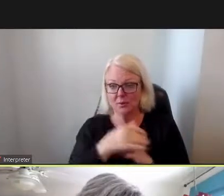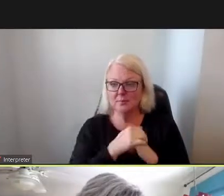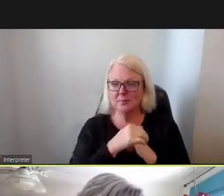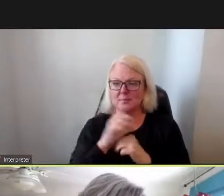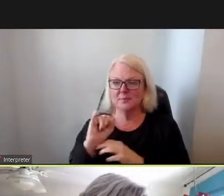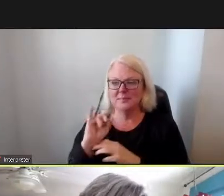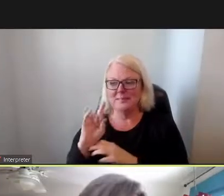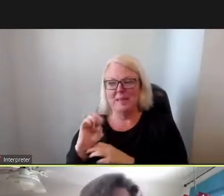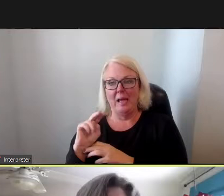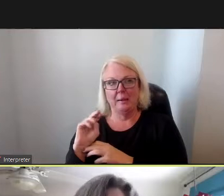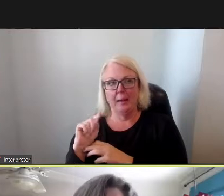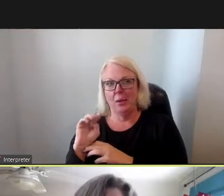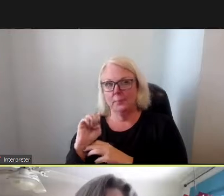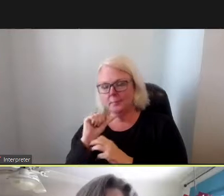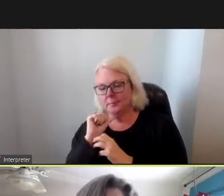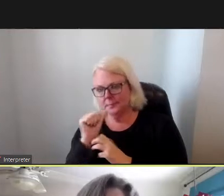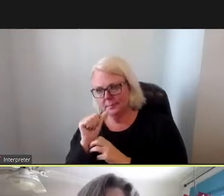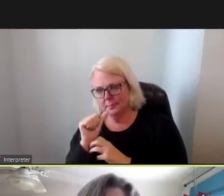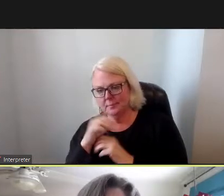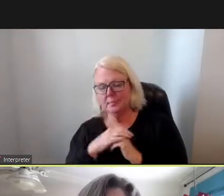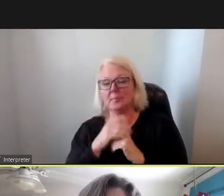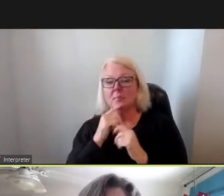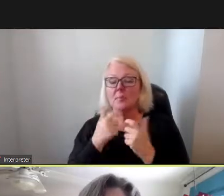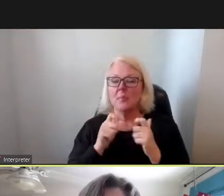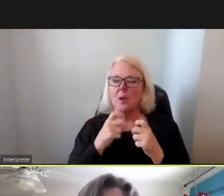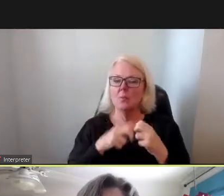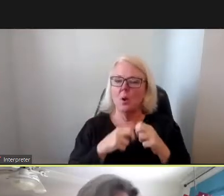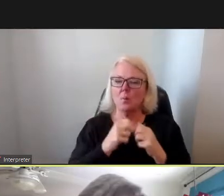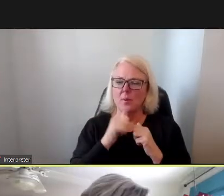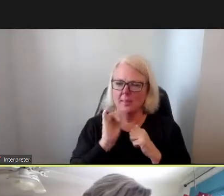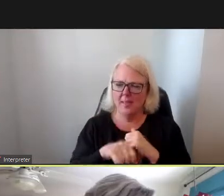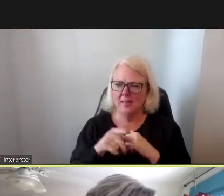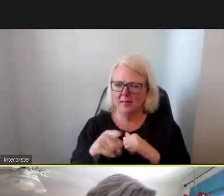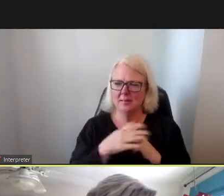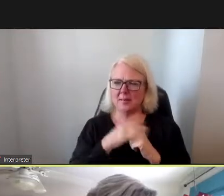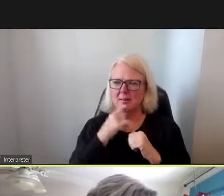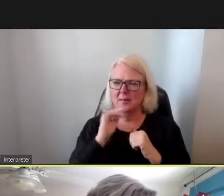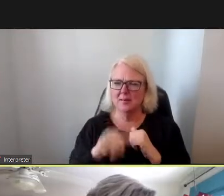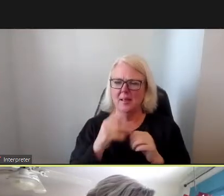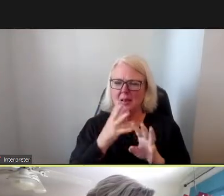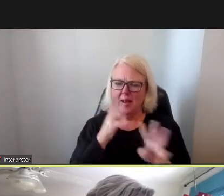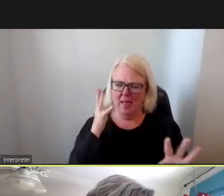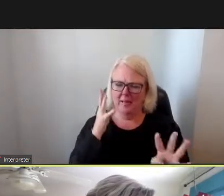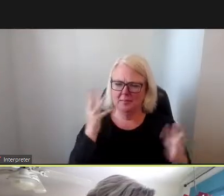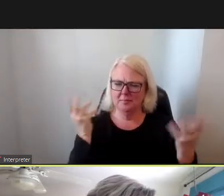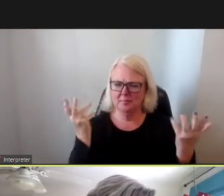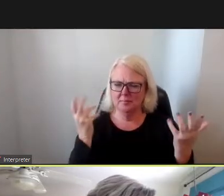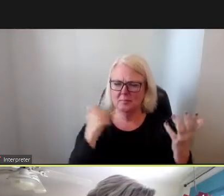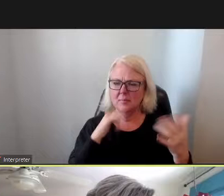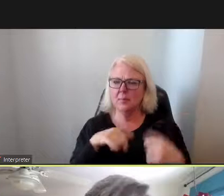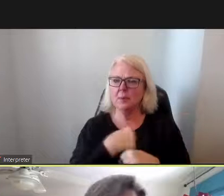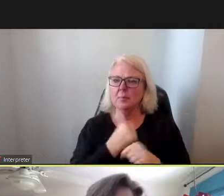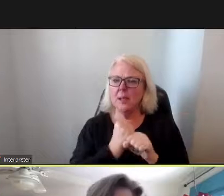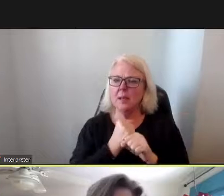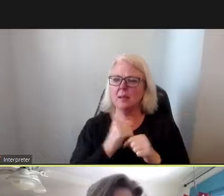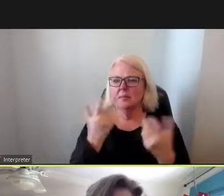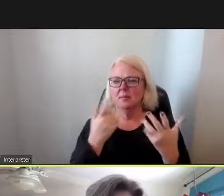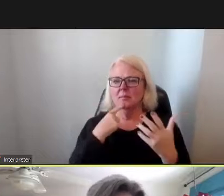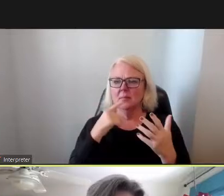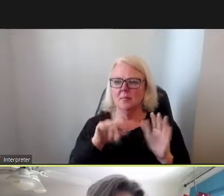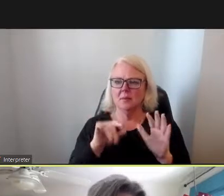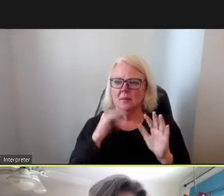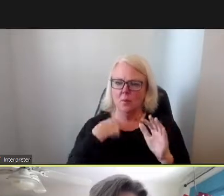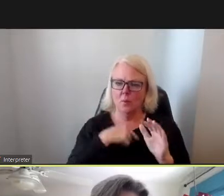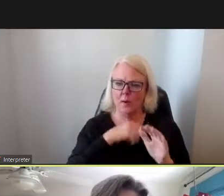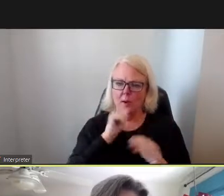it's not, there's actually a bigger problem with this rhetoric, the rhetoric of the line. It creates an unmistakable sense that